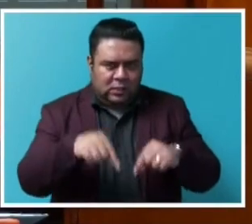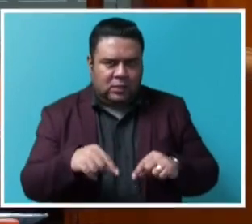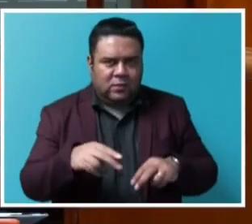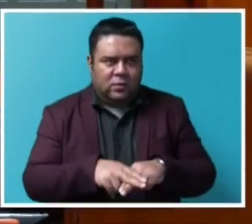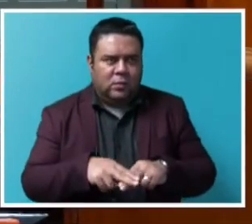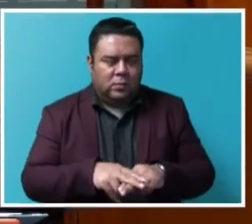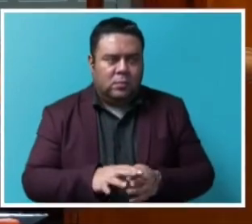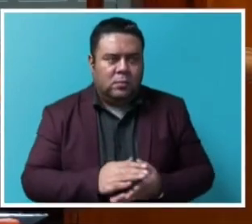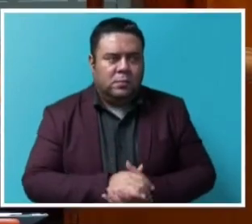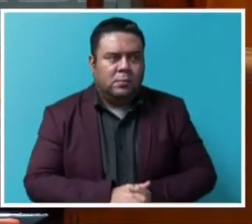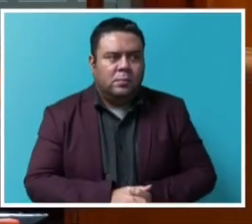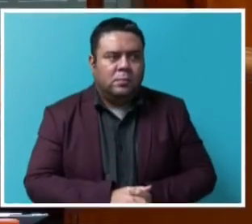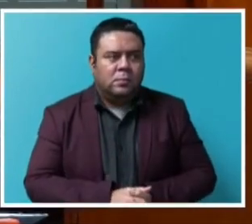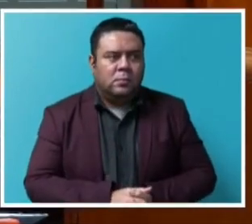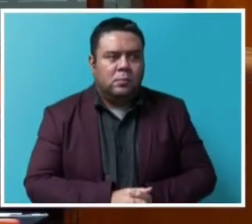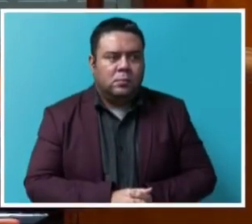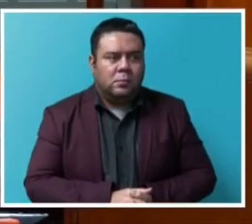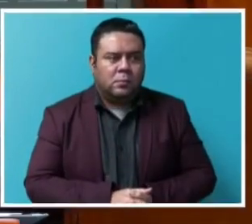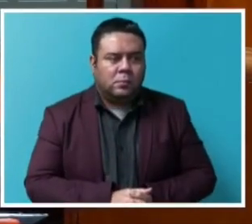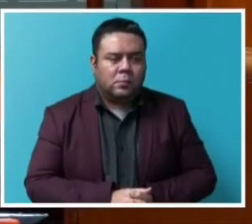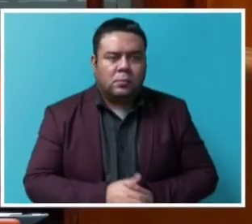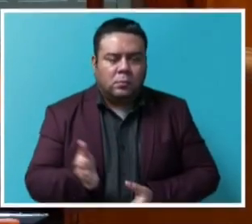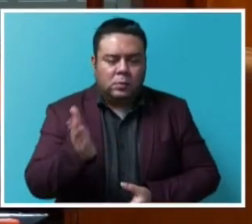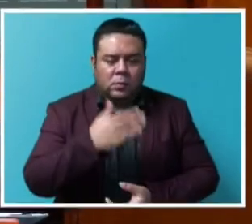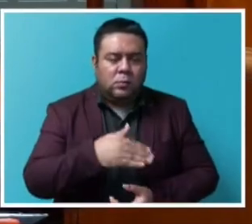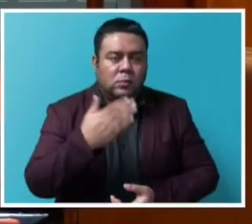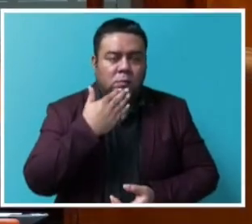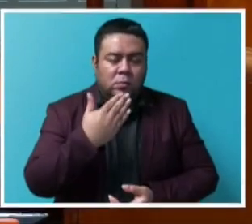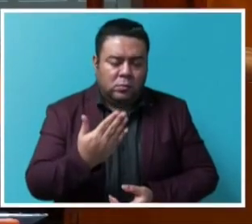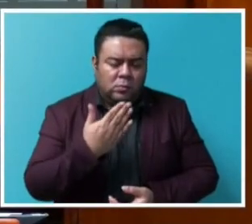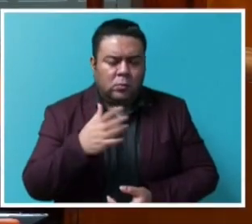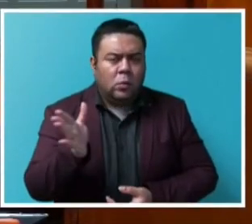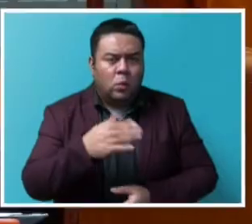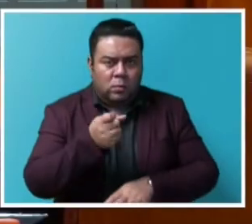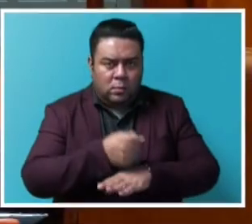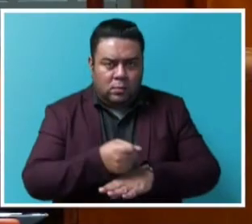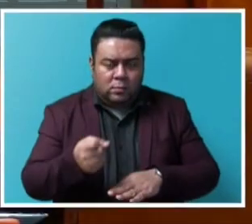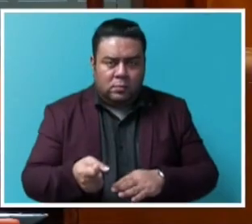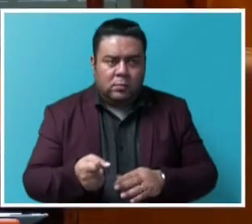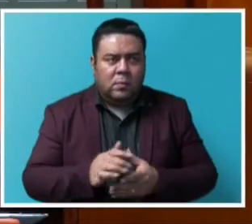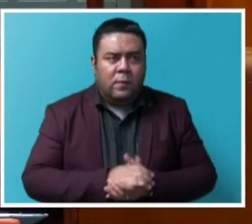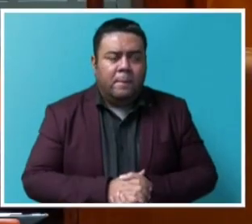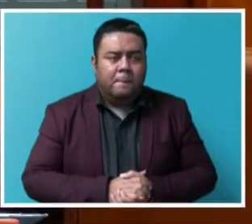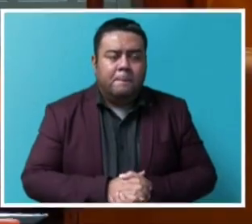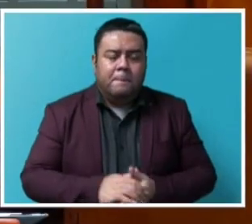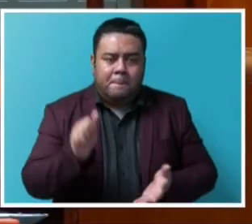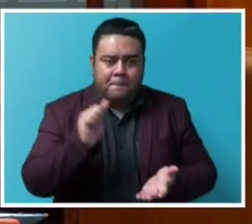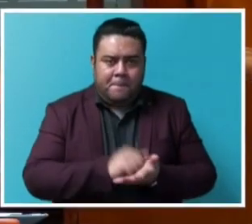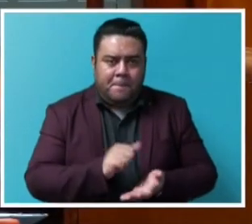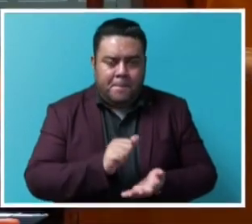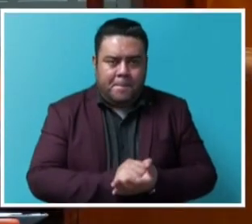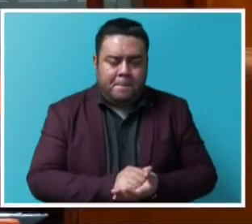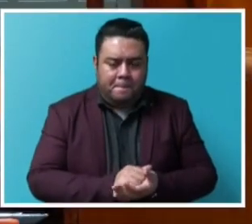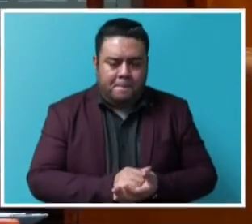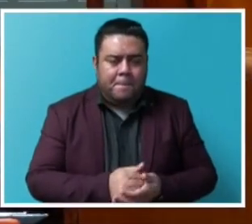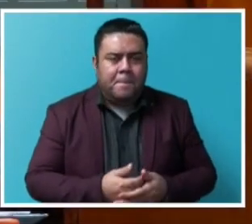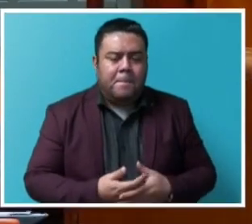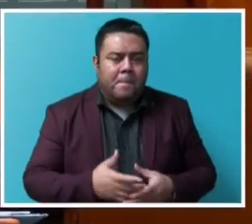Nanis Pau. And I thank all government and Vanua agencies for the proper protocol accorded to